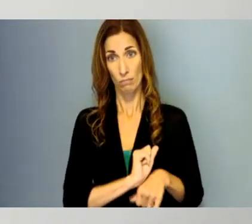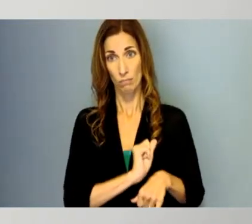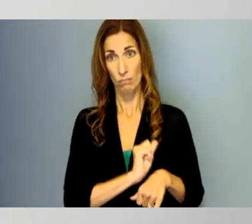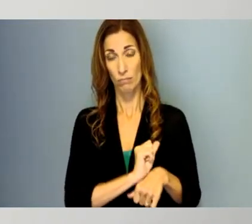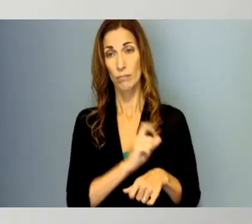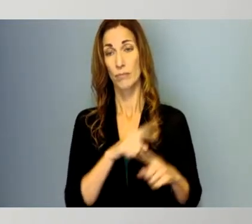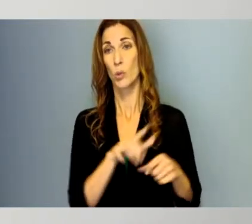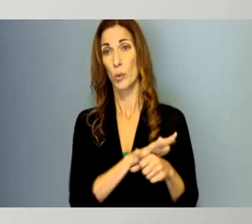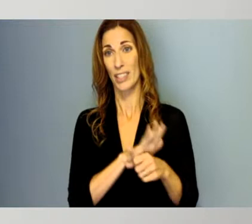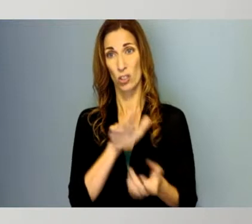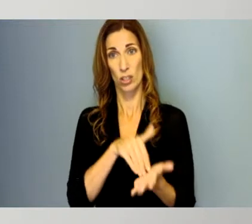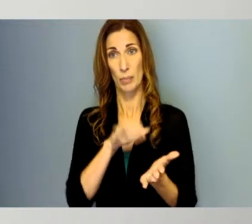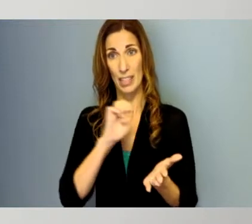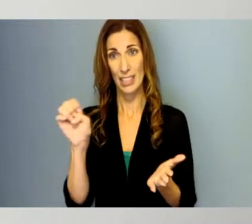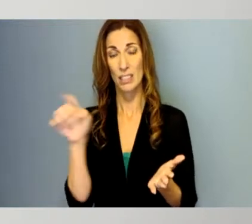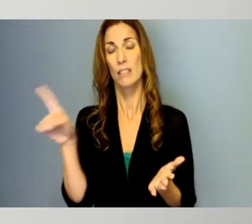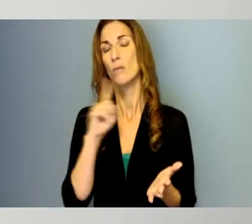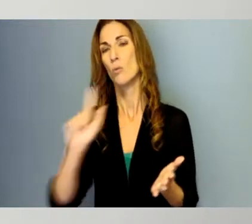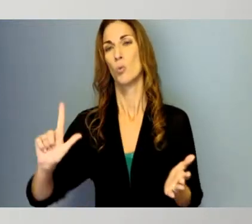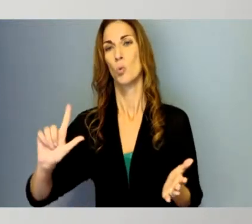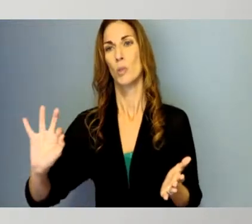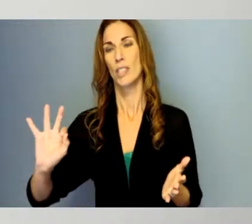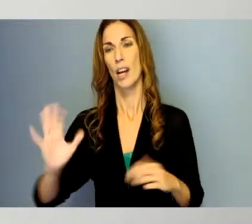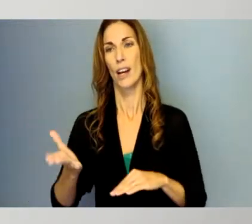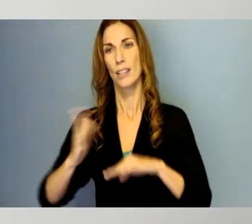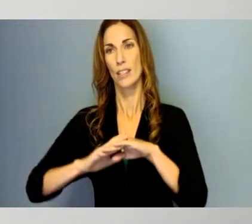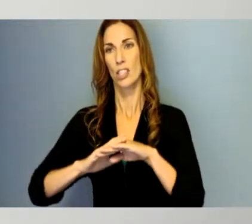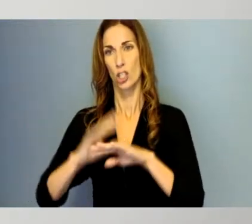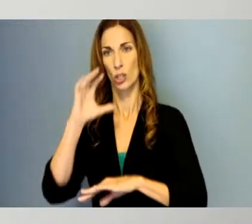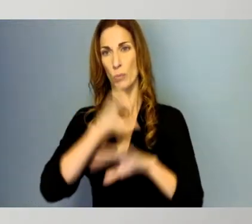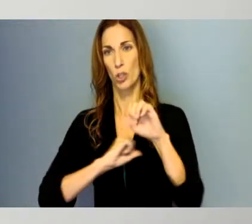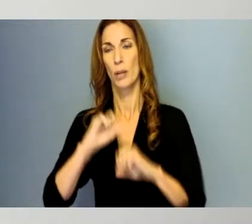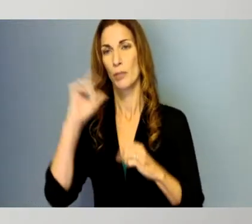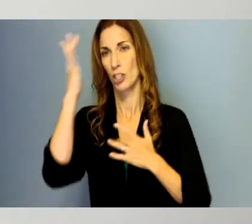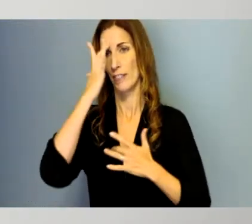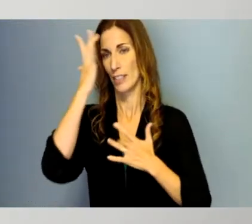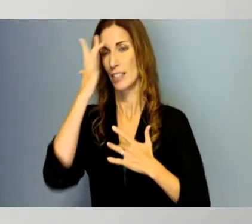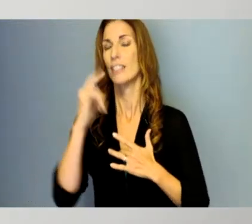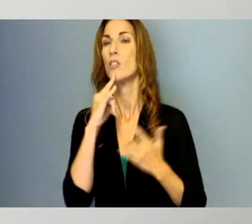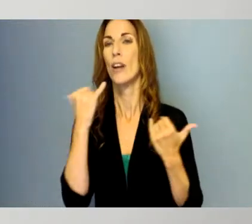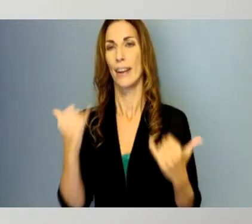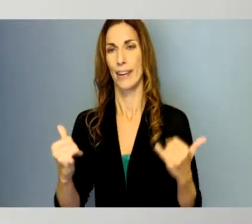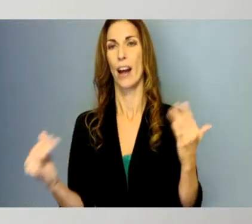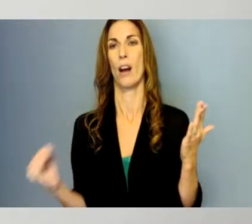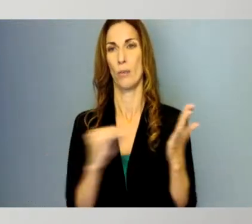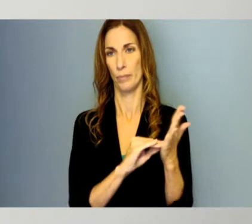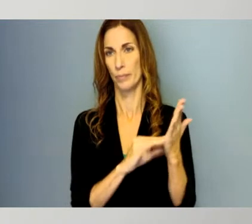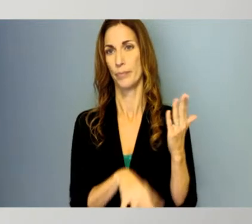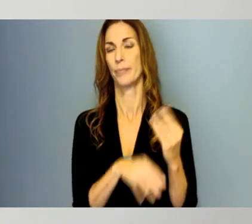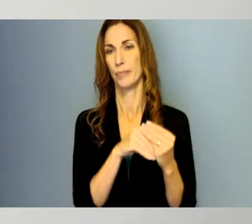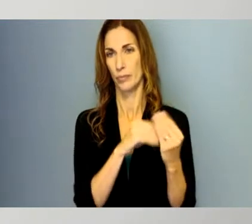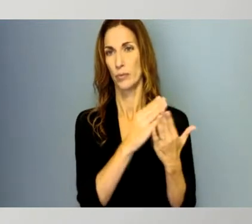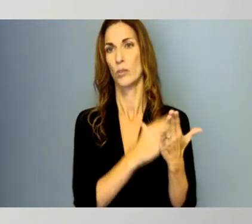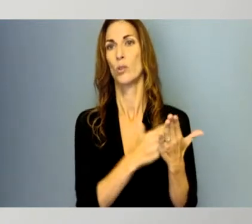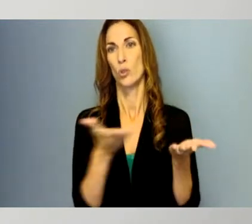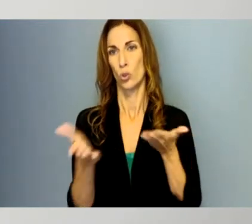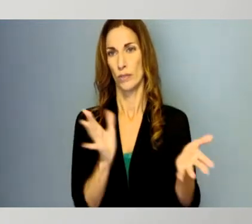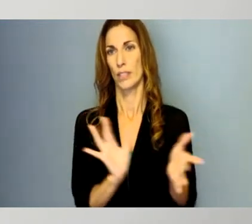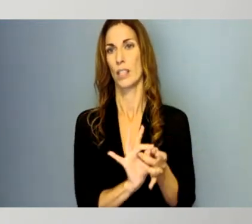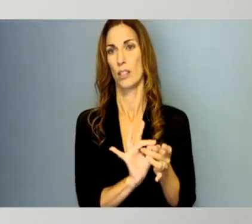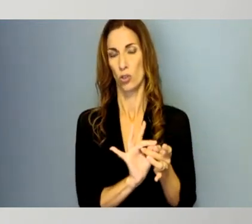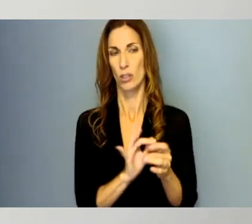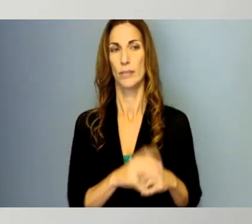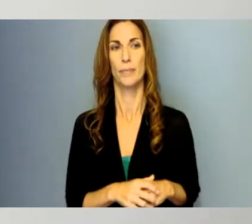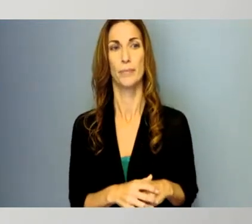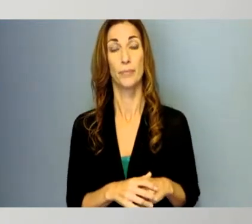locations in the Middle East, there's 29 additional presumptive illnesses that are now service connection. And